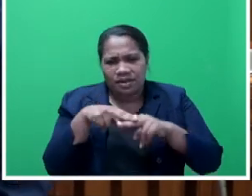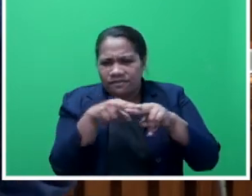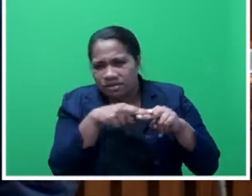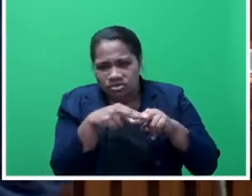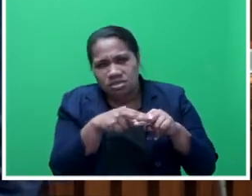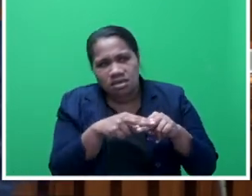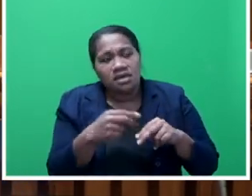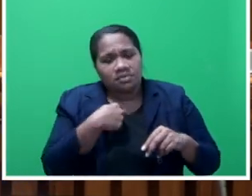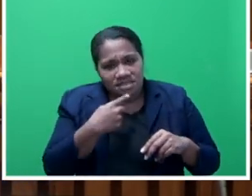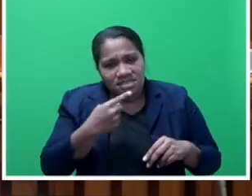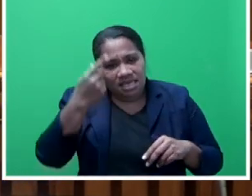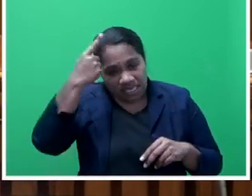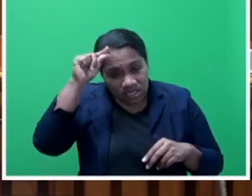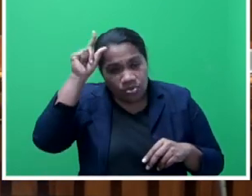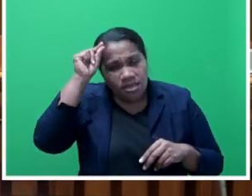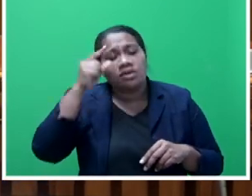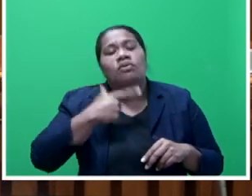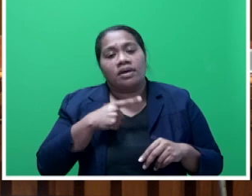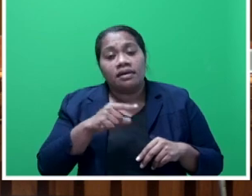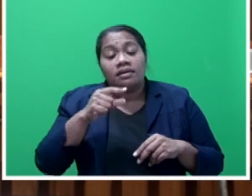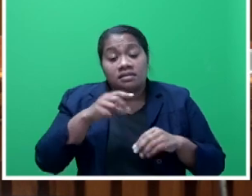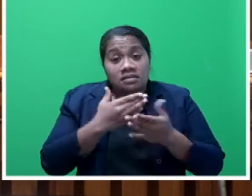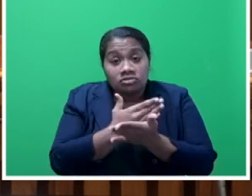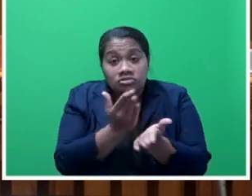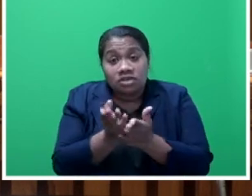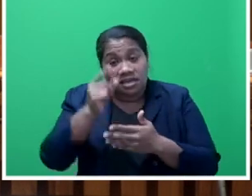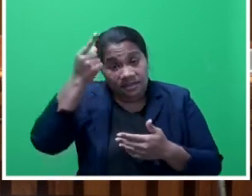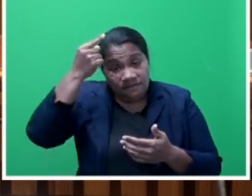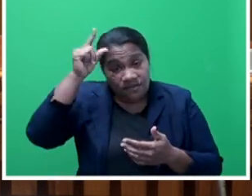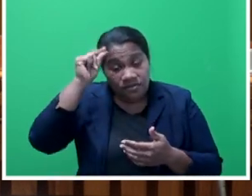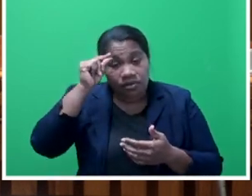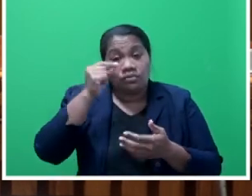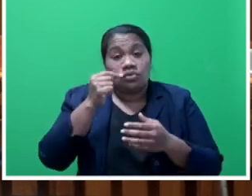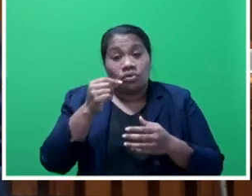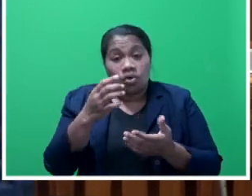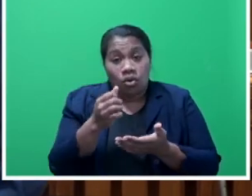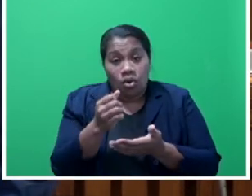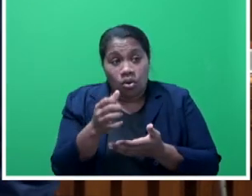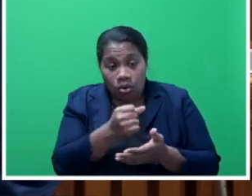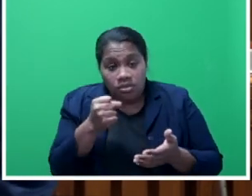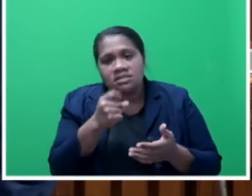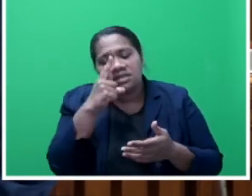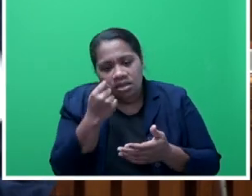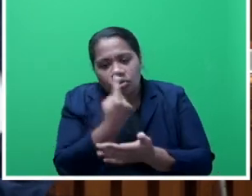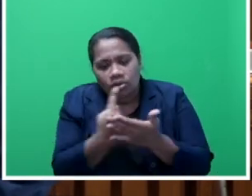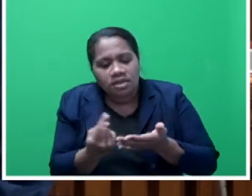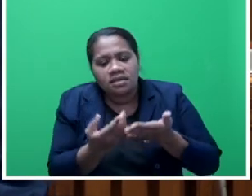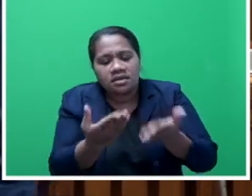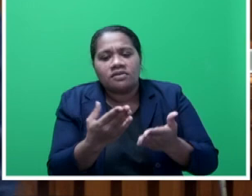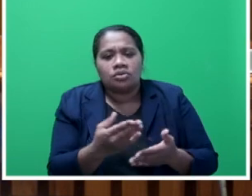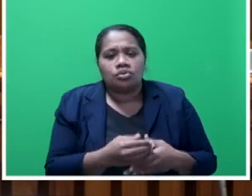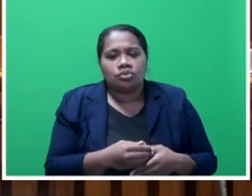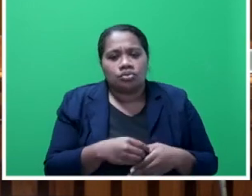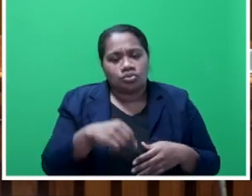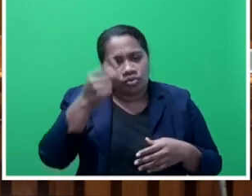say Itauke because the shares in Fijian holdings can only be bought by Itauke people. Where is that money? How was that approved?